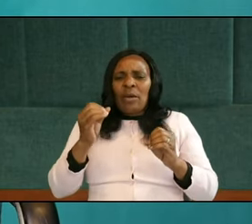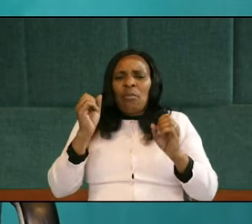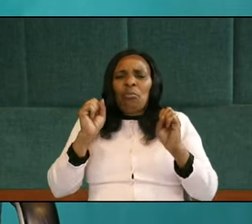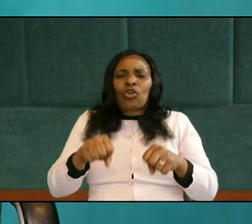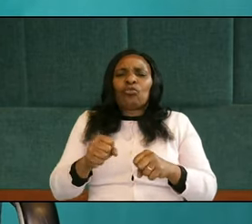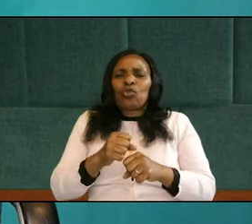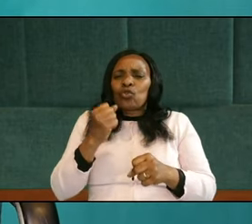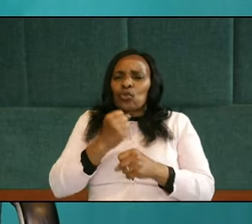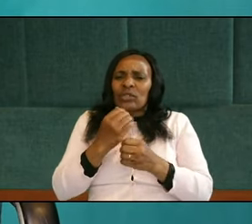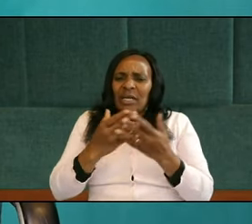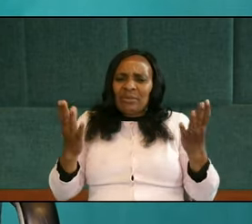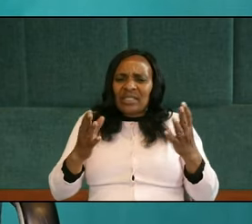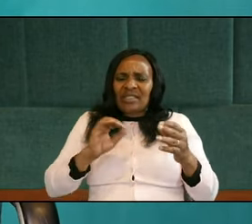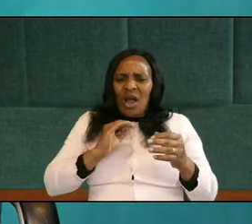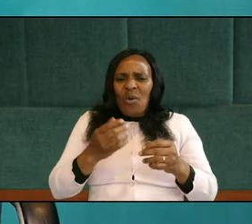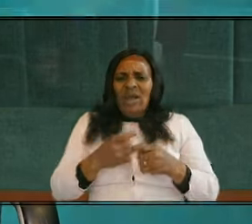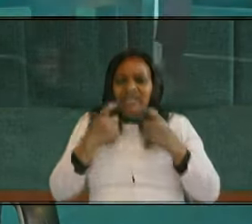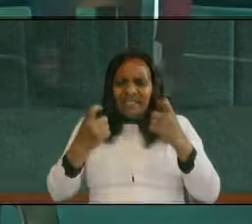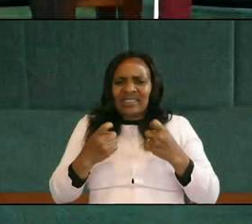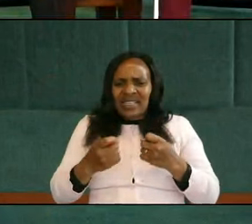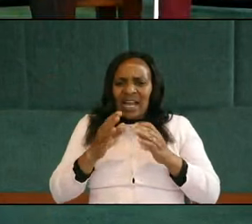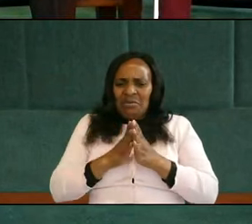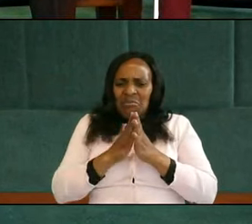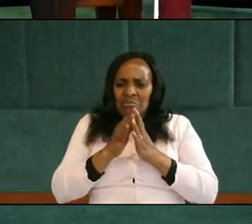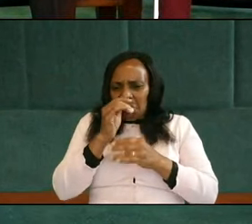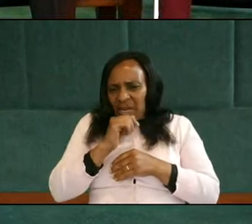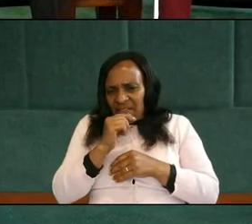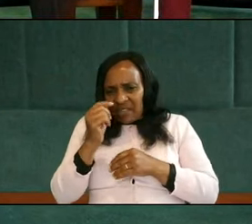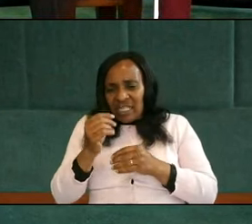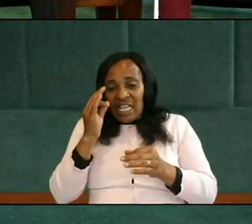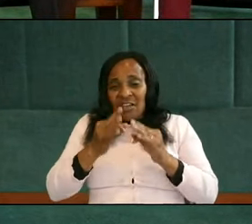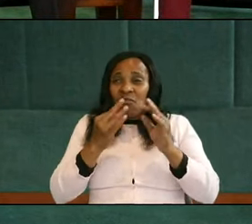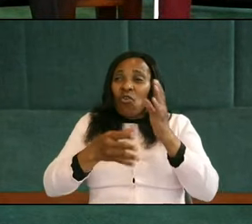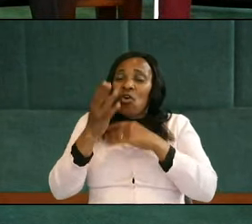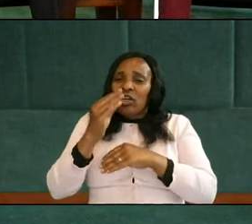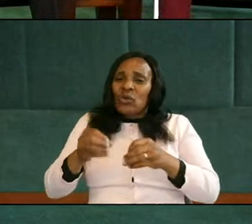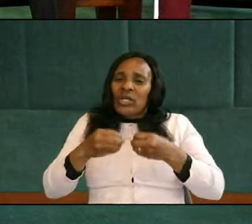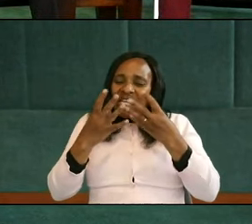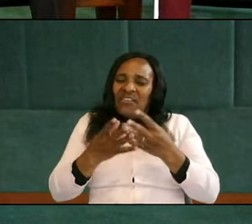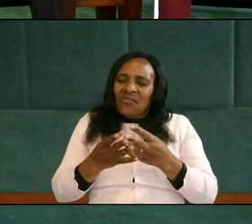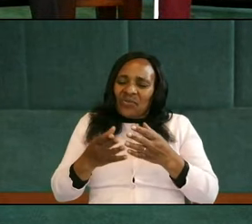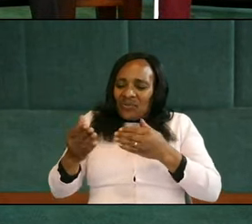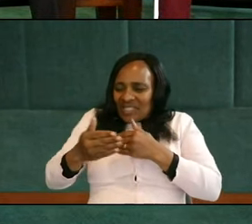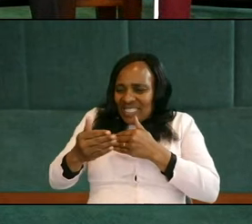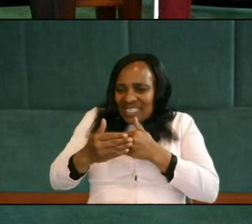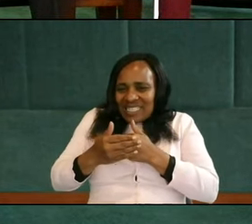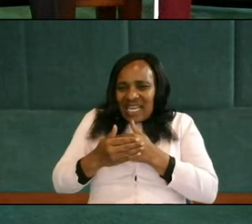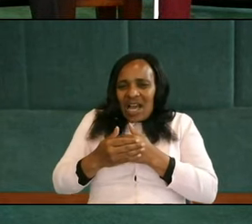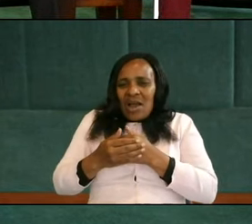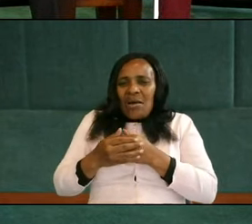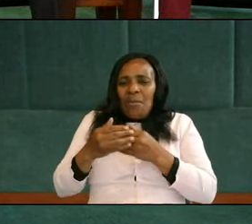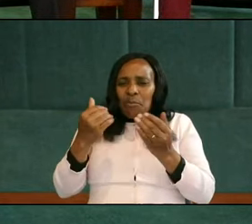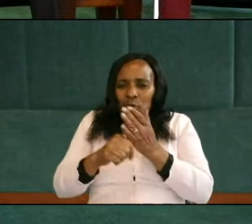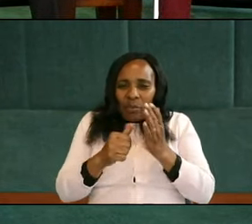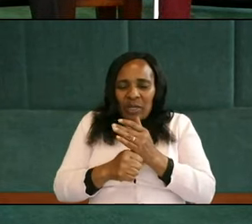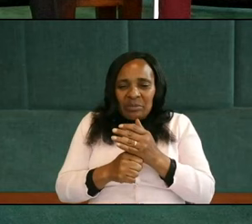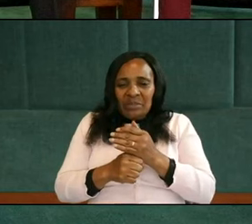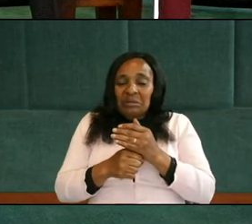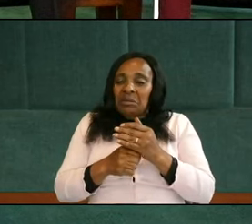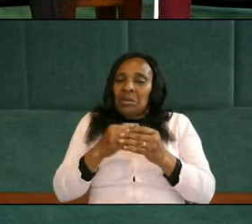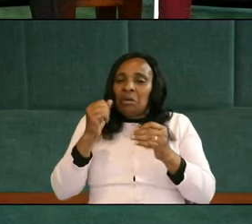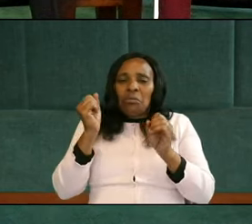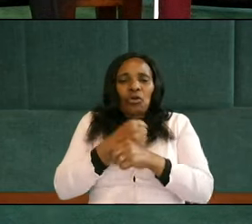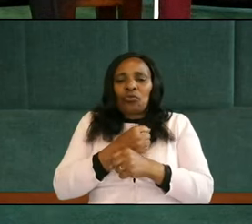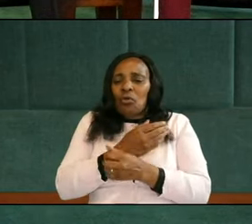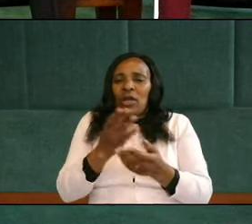And oftentimes our sins are private. But if God were actually to give us immediate consequences, I don't know if any of us